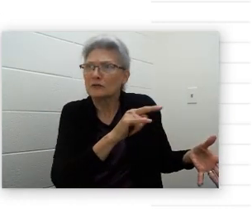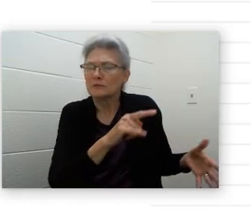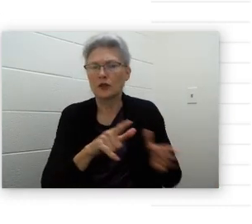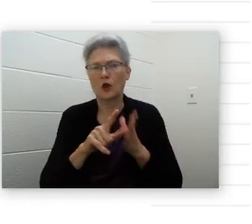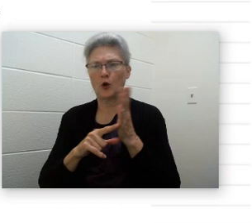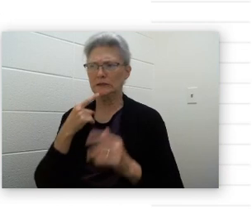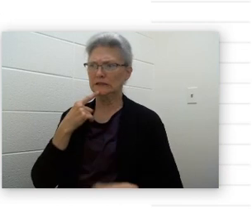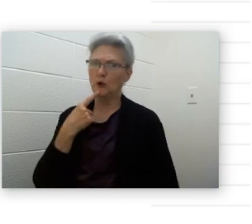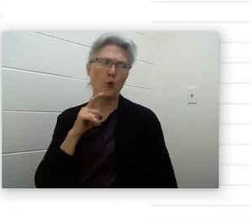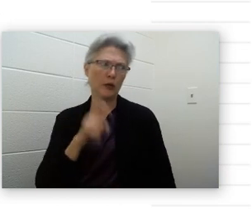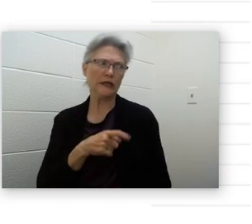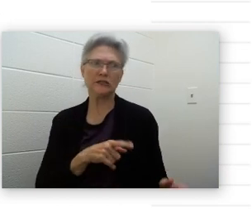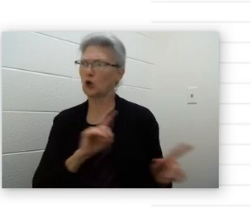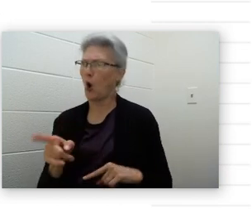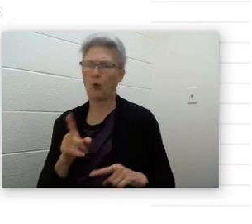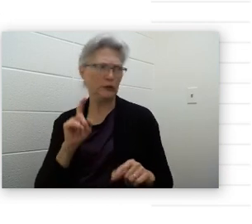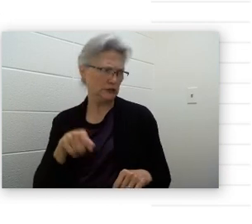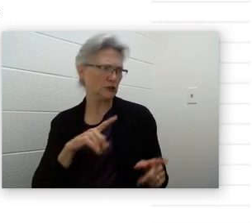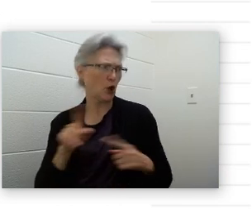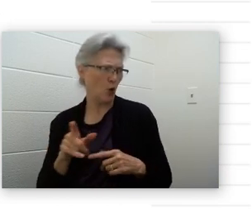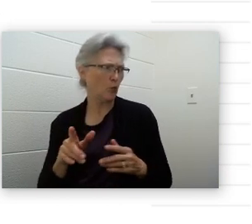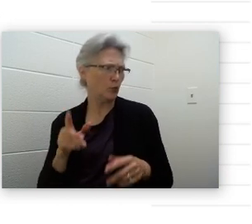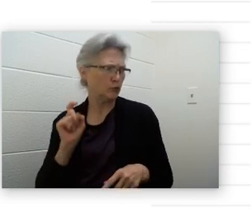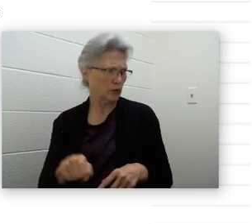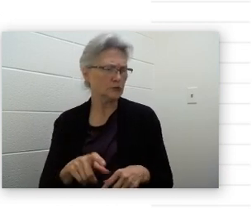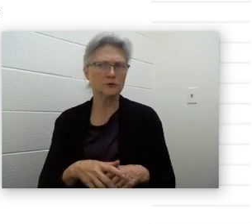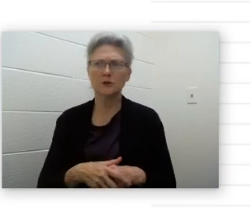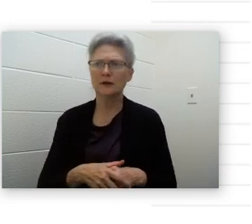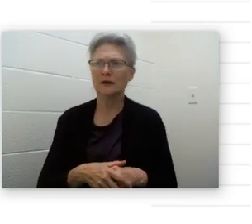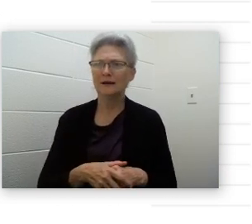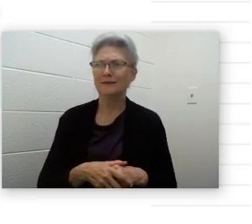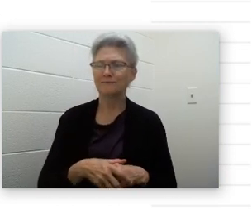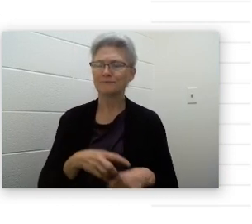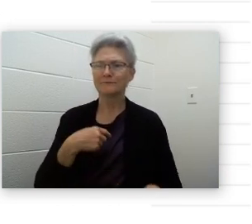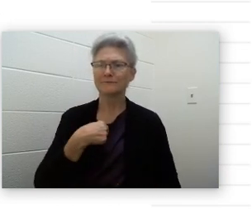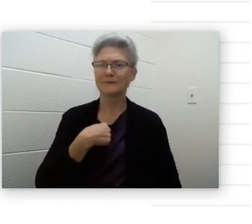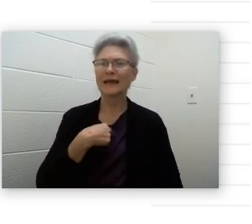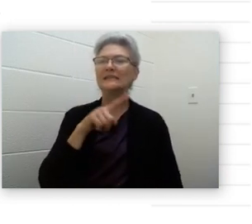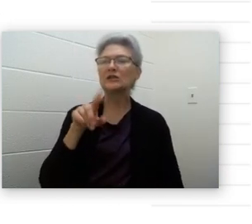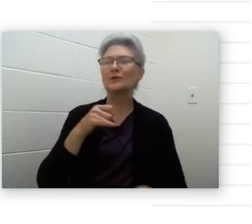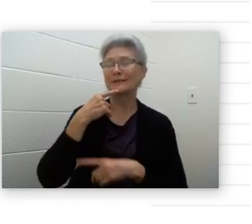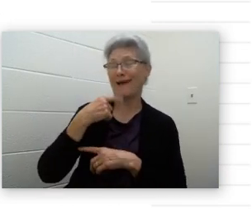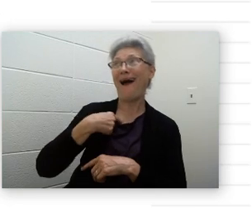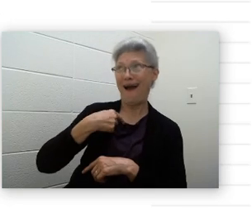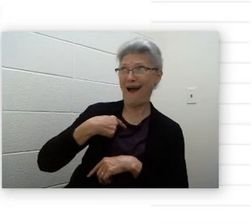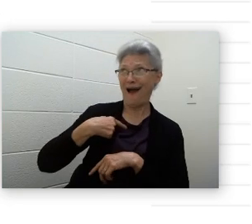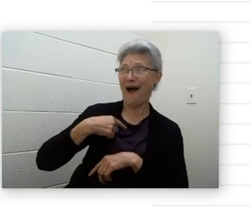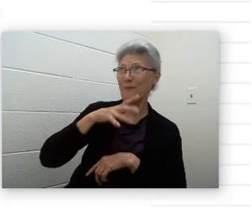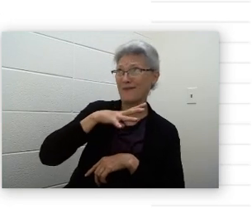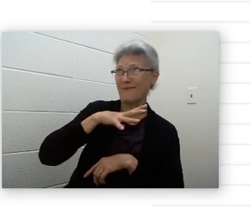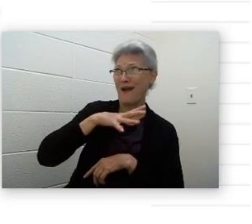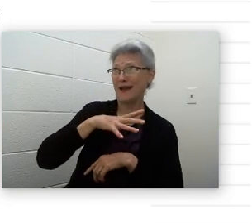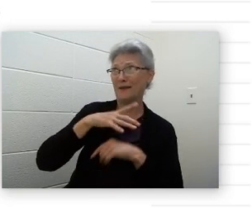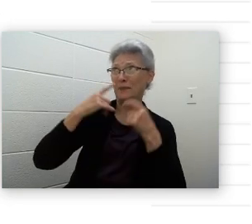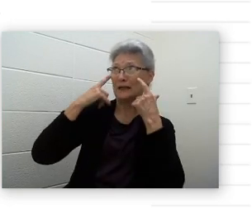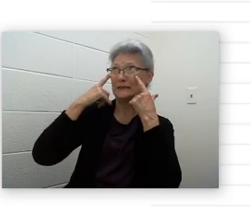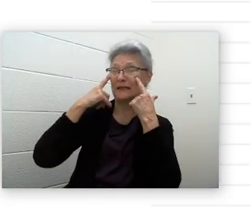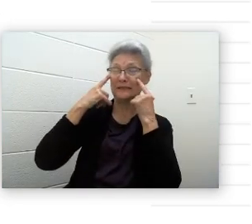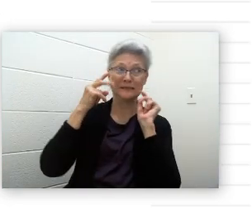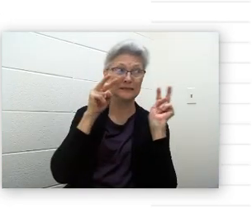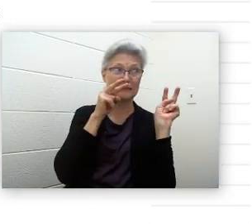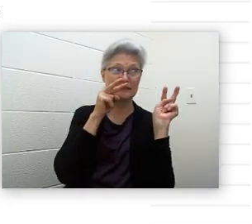lawyer with a sense of urgency in her voice. Oh, I'll be okay, said Zero. His eyes shifted